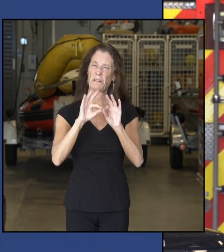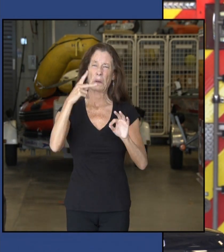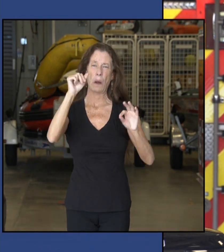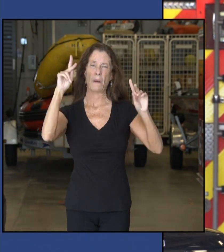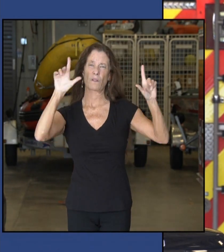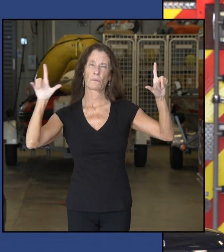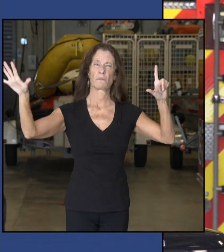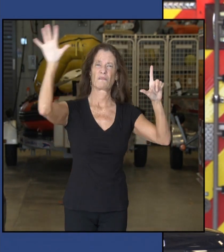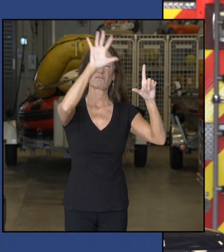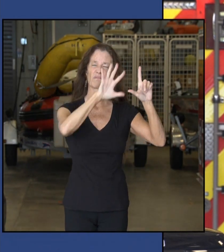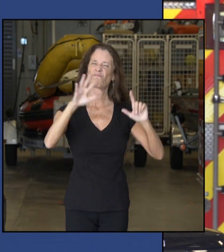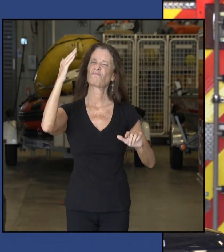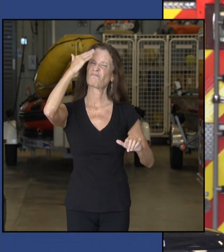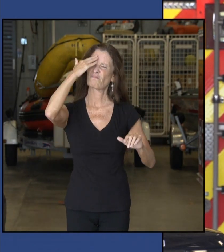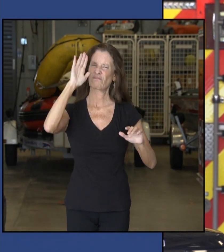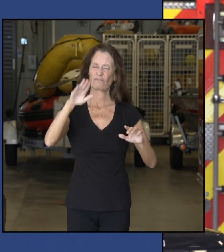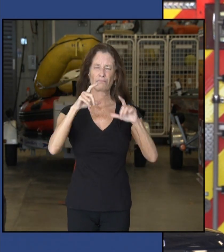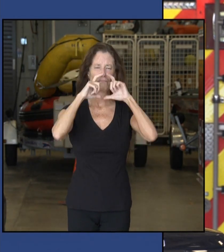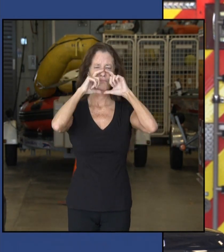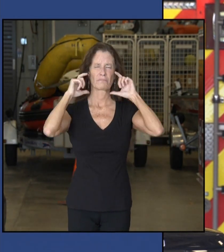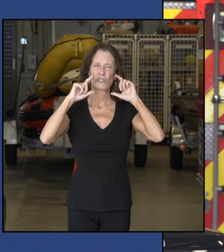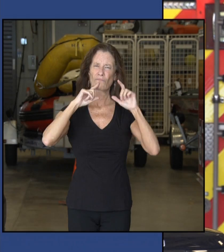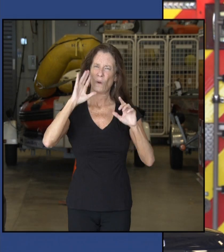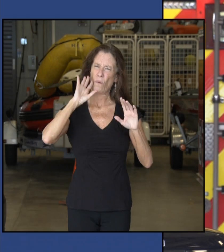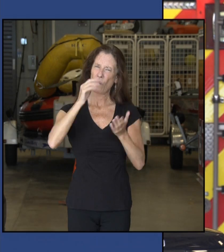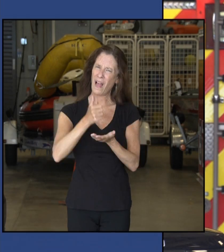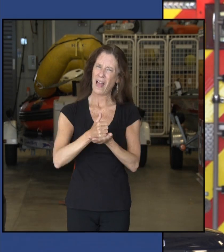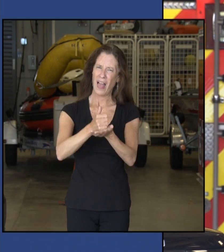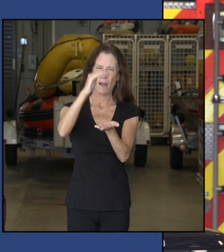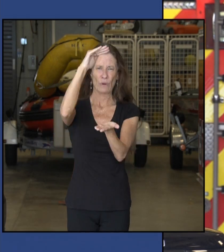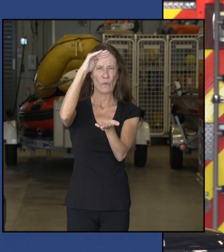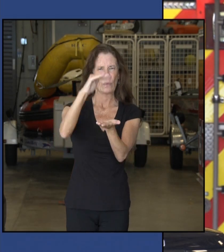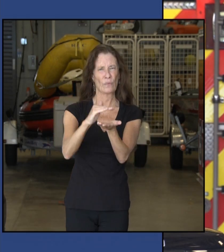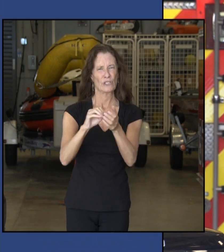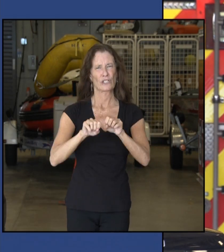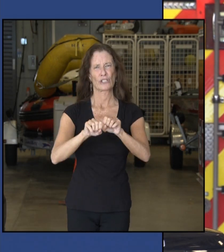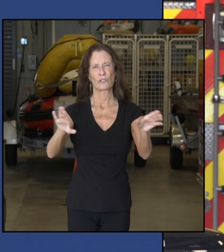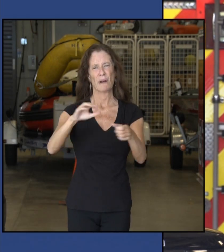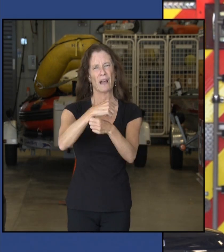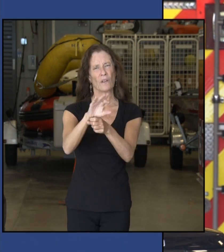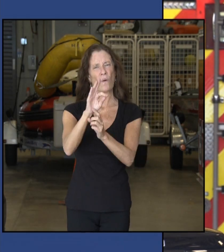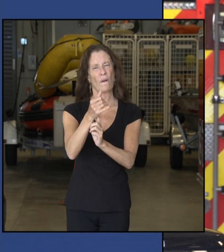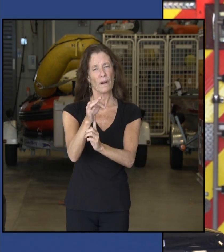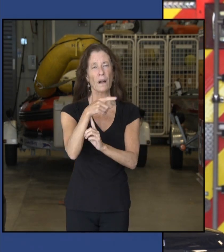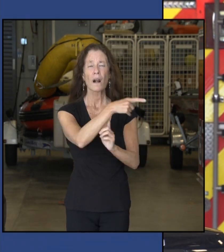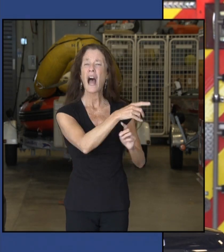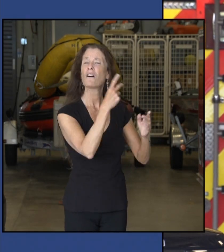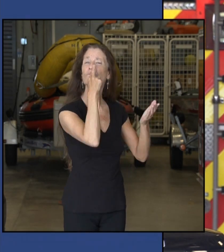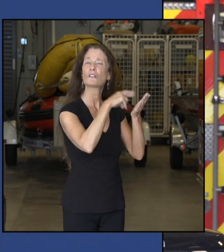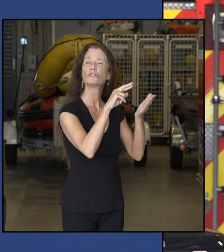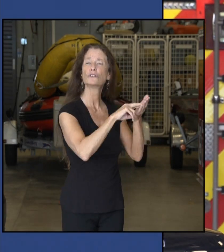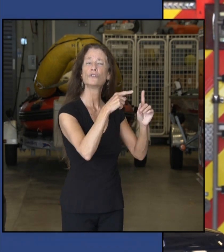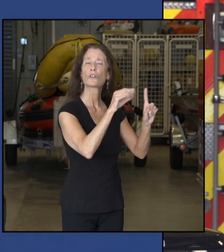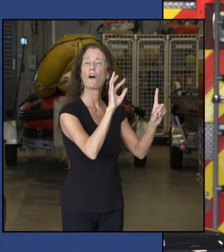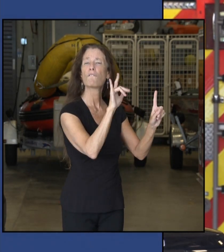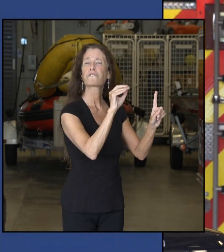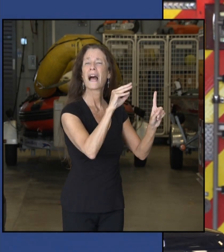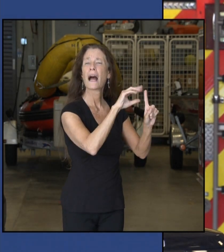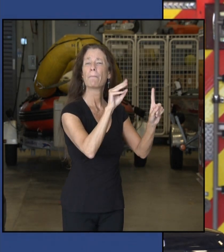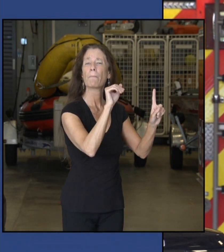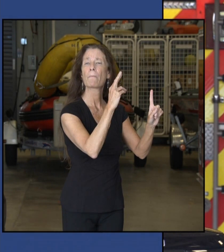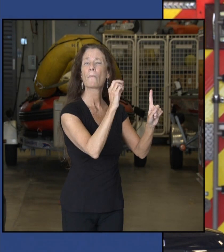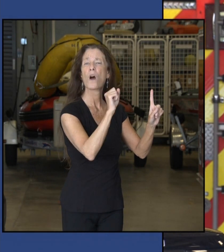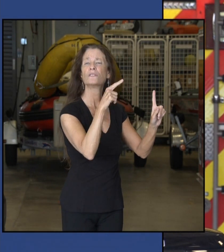this global pandemic. I think Franklin and Marshall College just did a survey recently that said that, 2/3 of